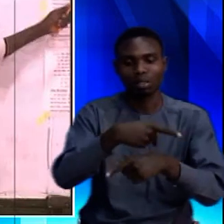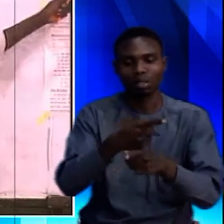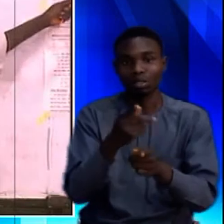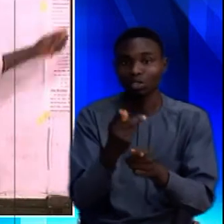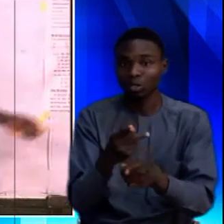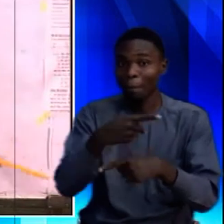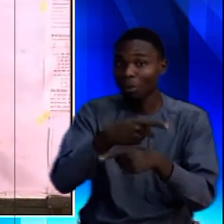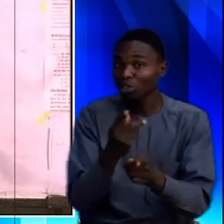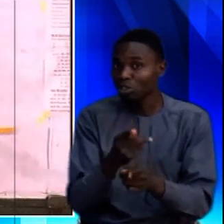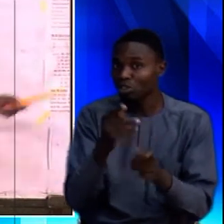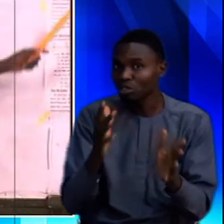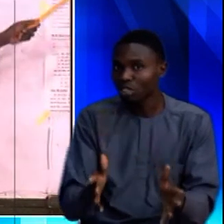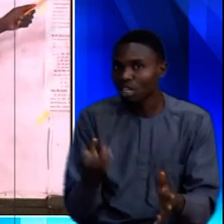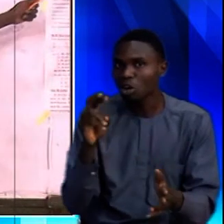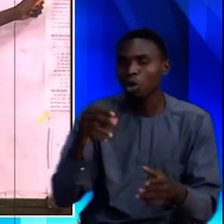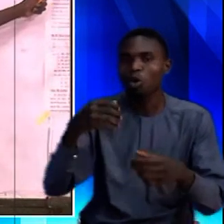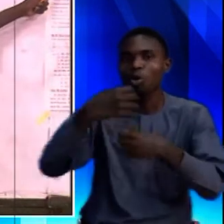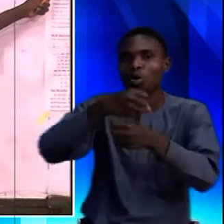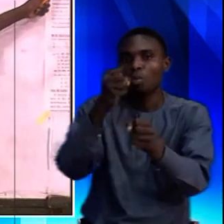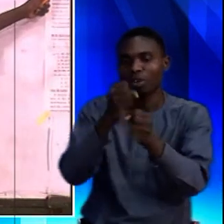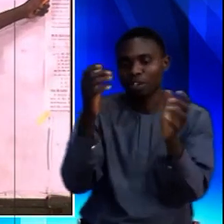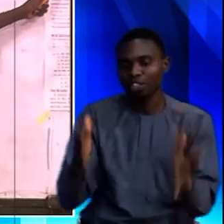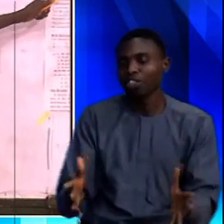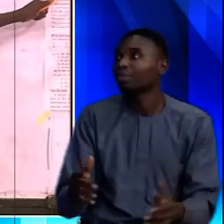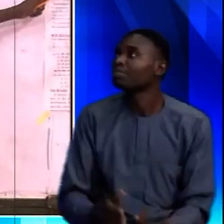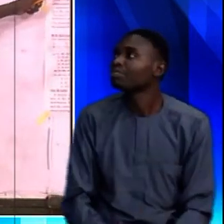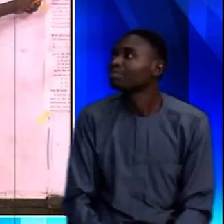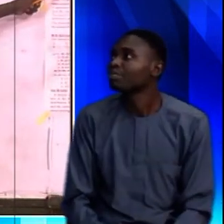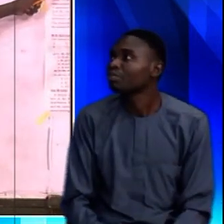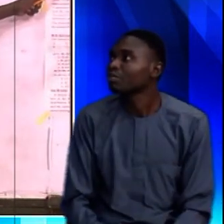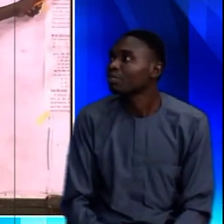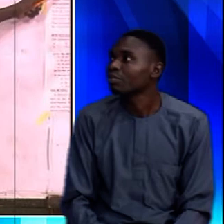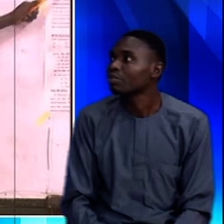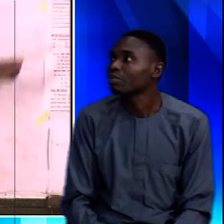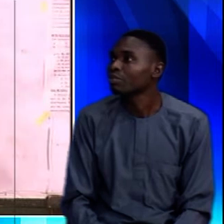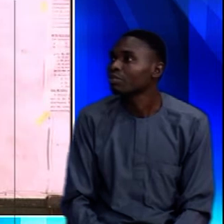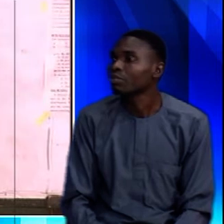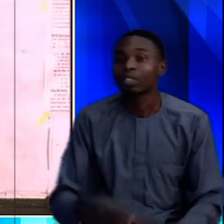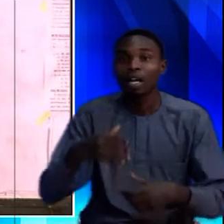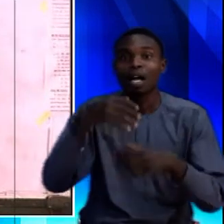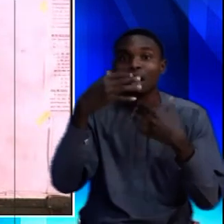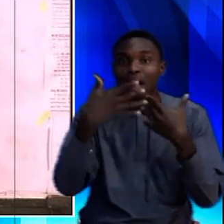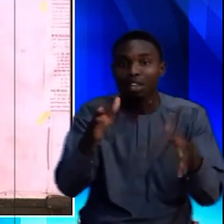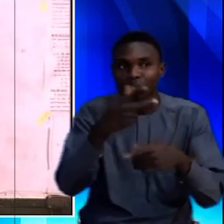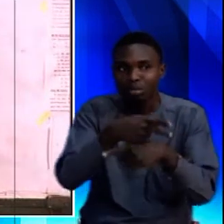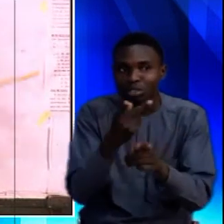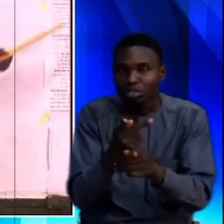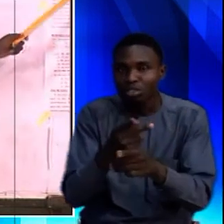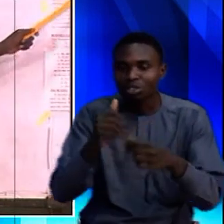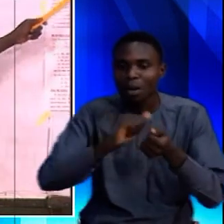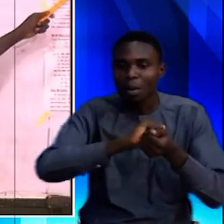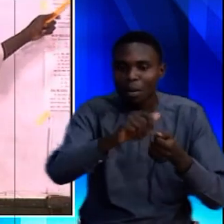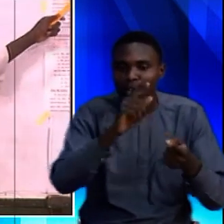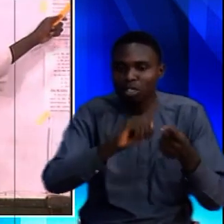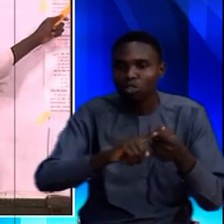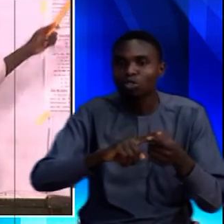or manufacturer. After the producer produces the product, they will now pass through what? The wholesaler. From the